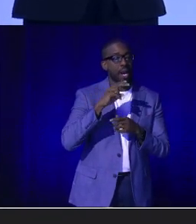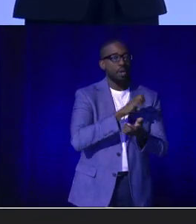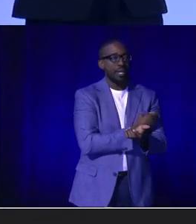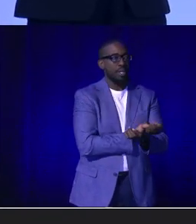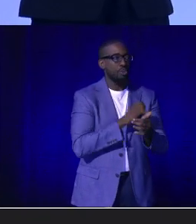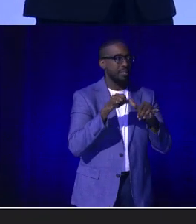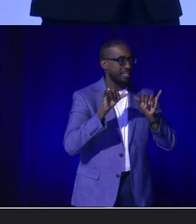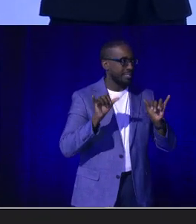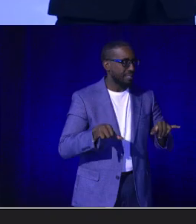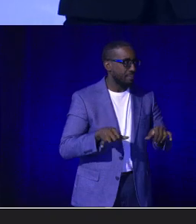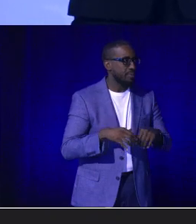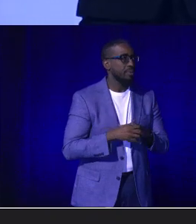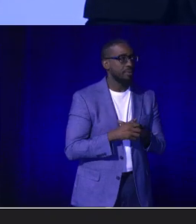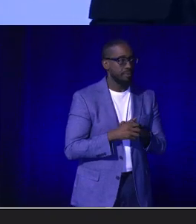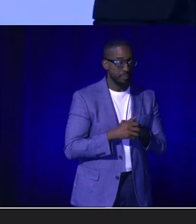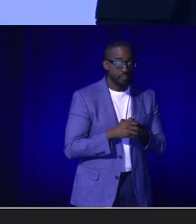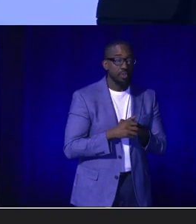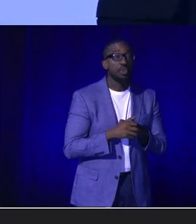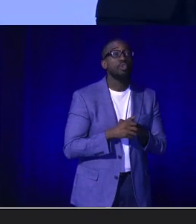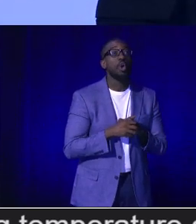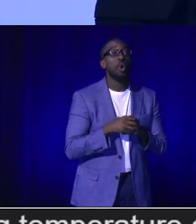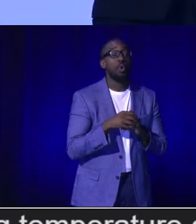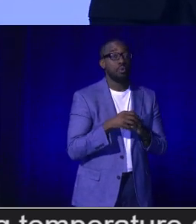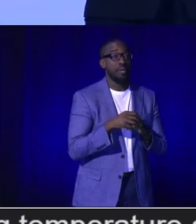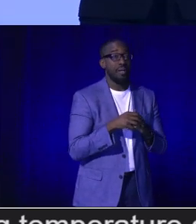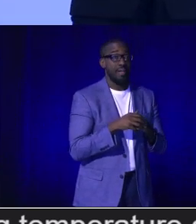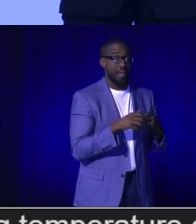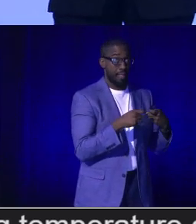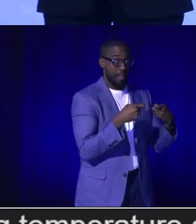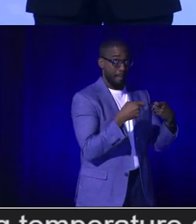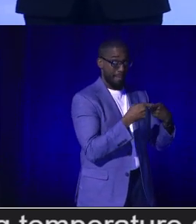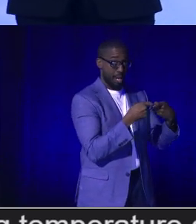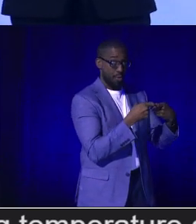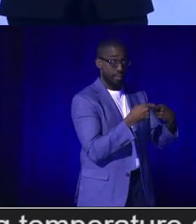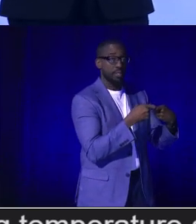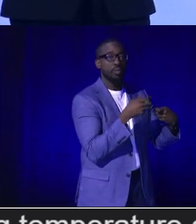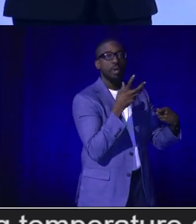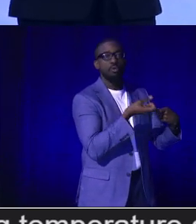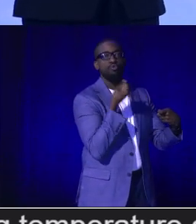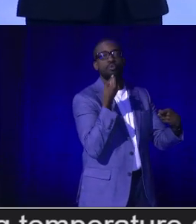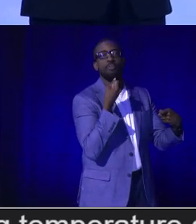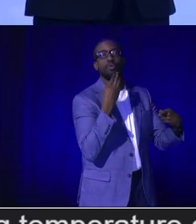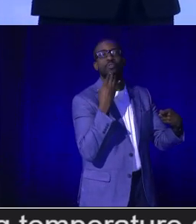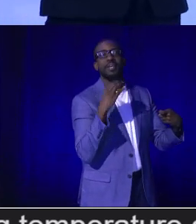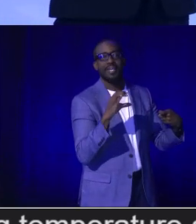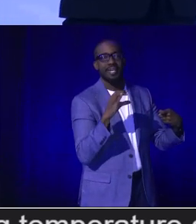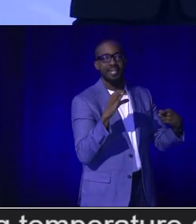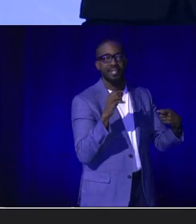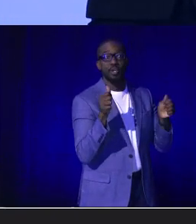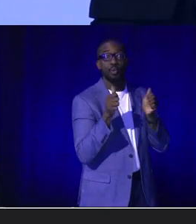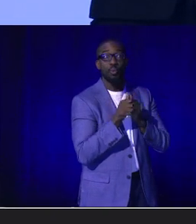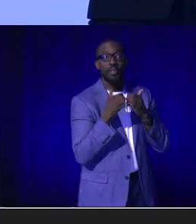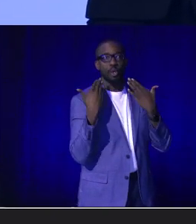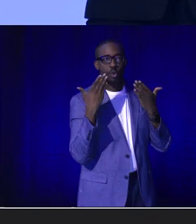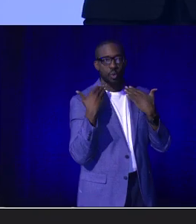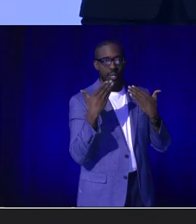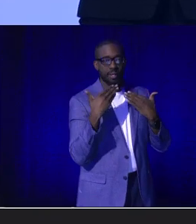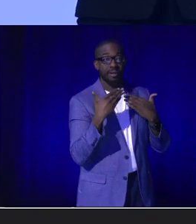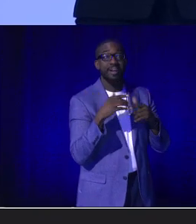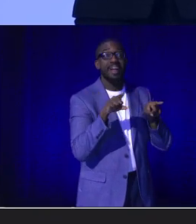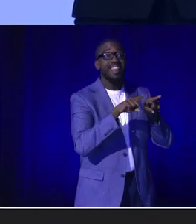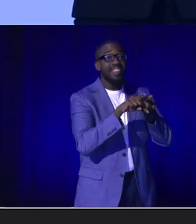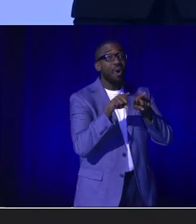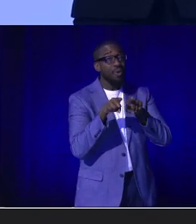systems. So we're removing heat from batteries with cooling that also requires energy. So we're